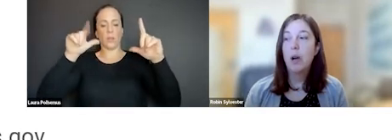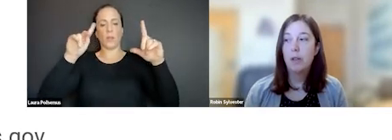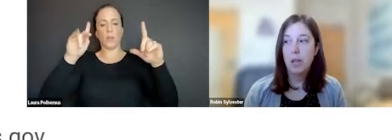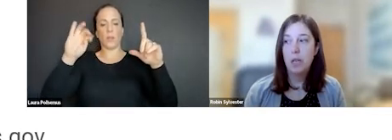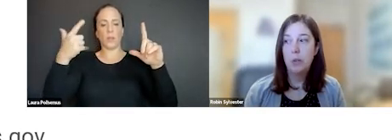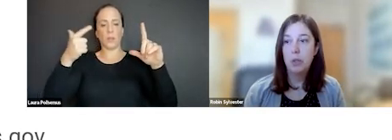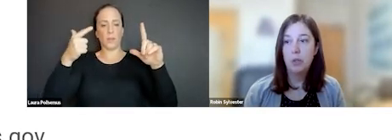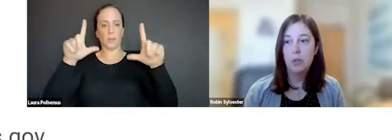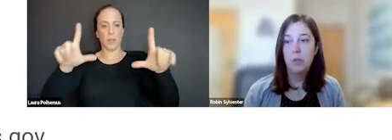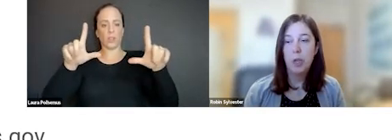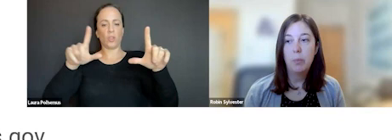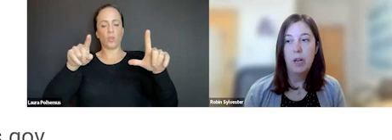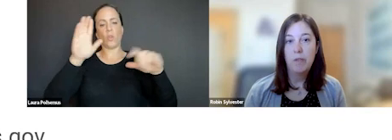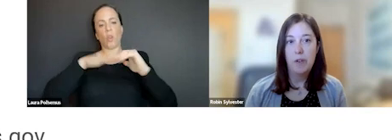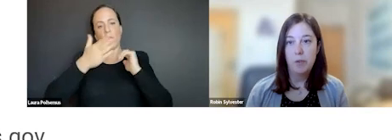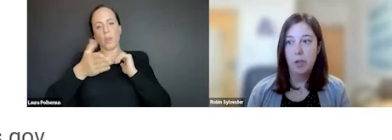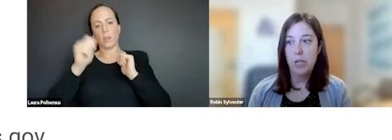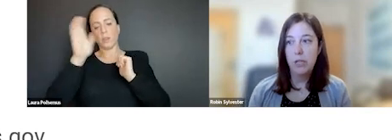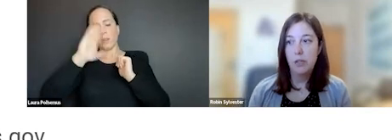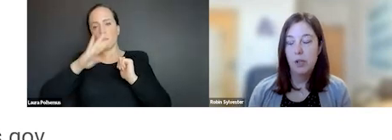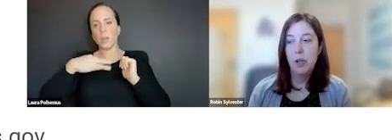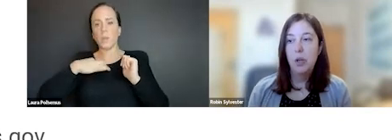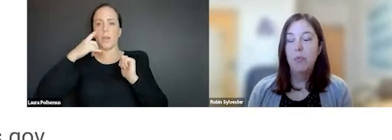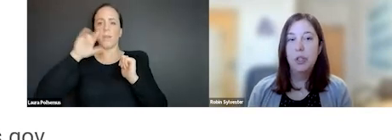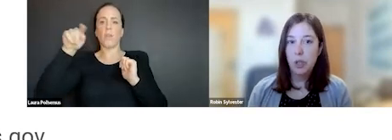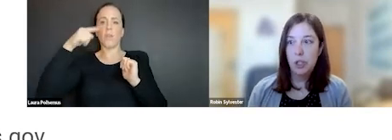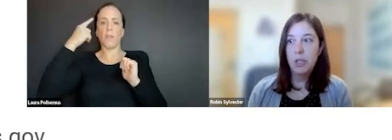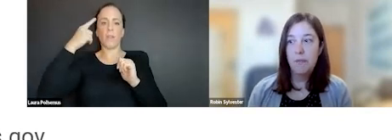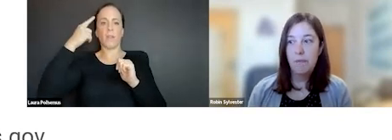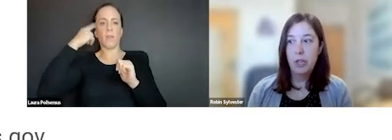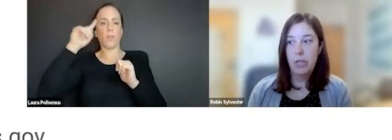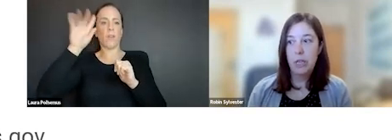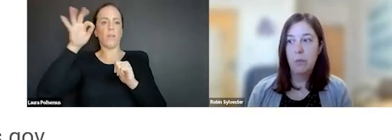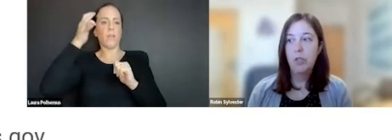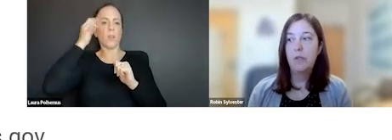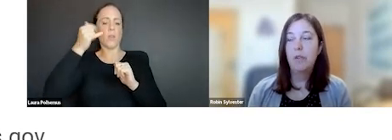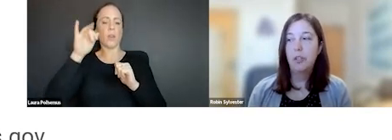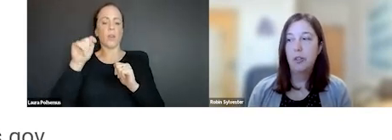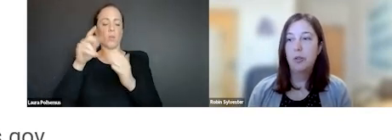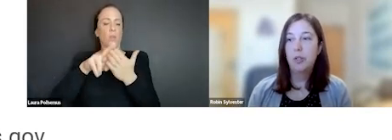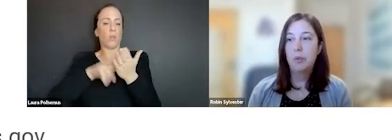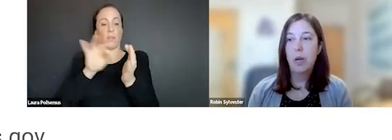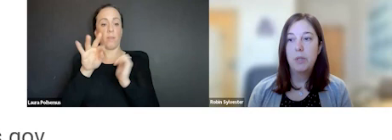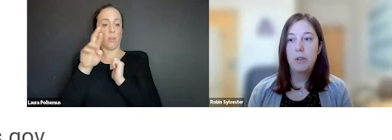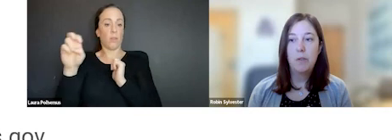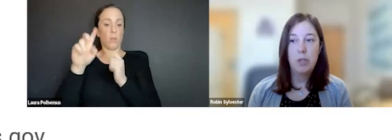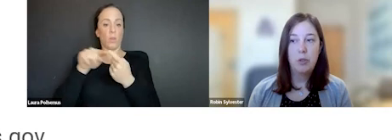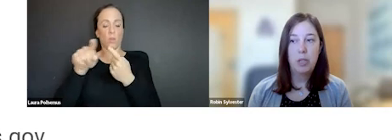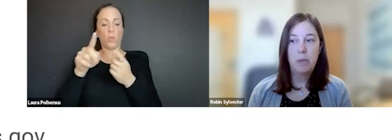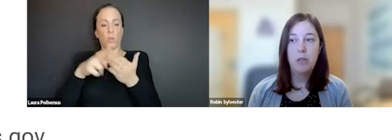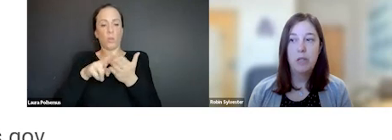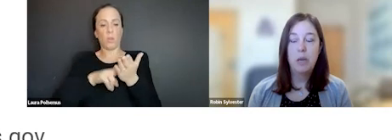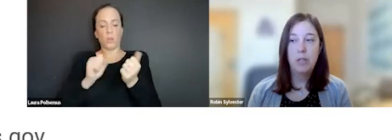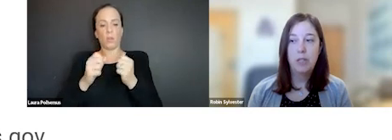Once you are on the site, you can search for and apply for federal grants. Registration is free, and once you have registered, you can subscribe to